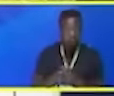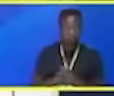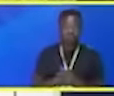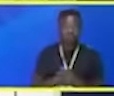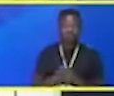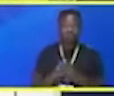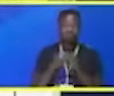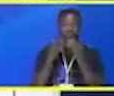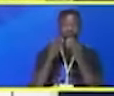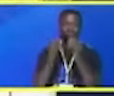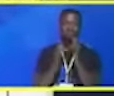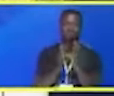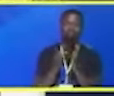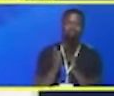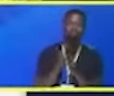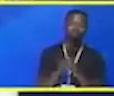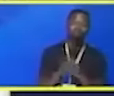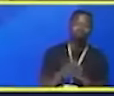Thank you, Jesus.